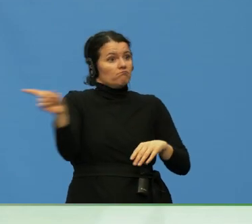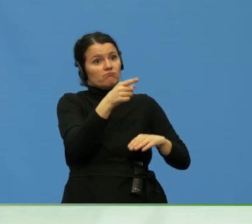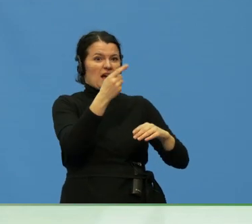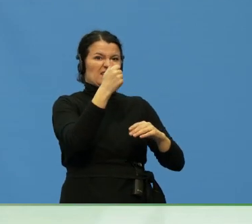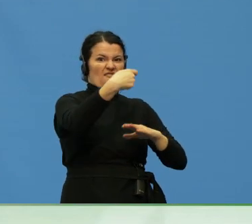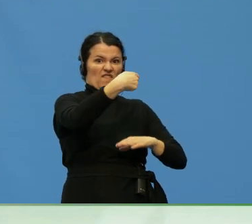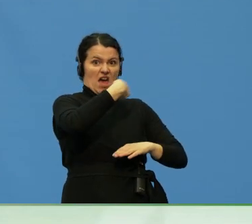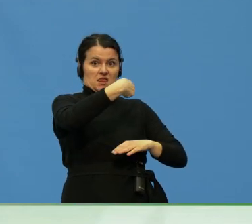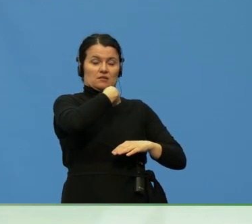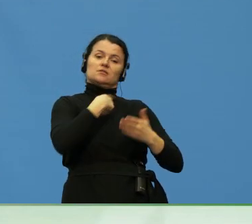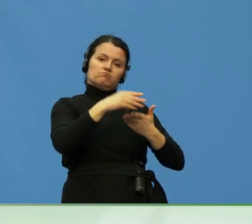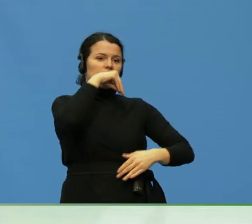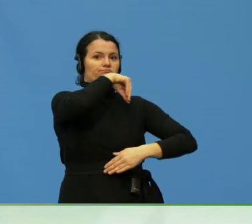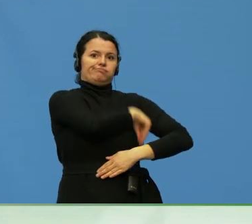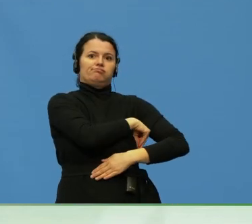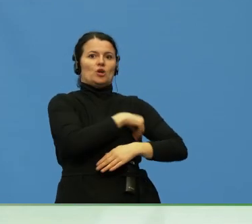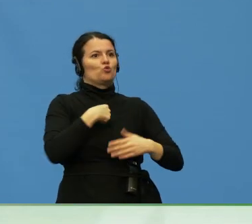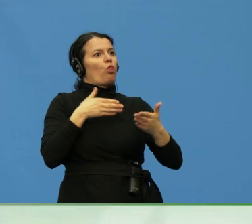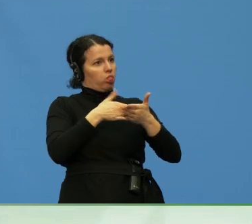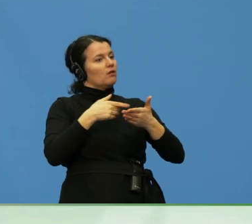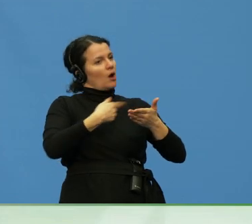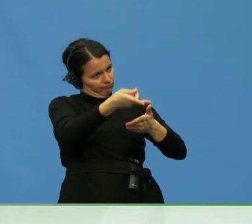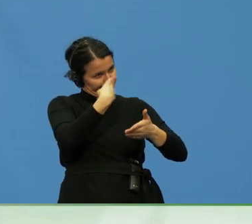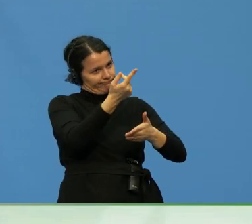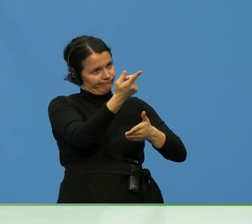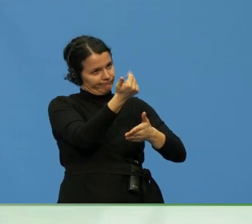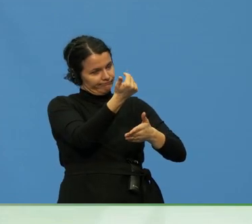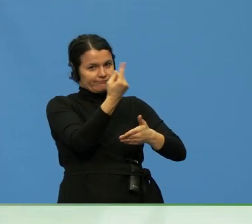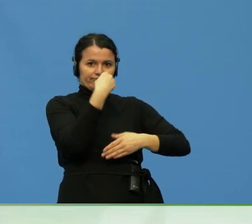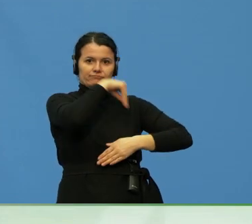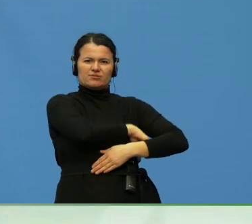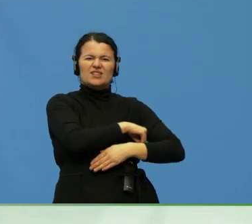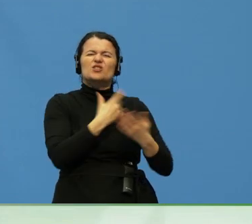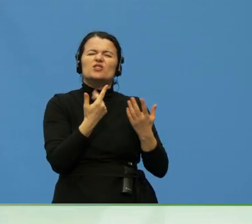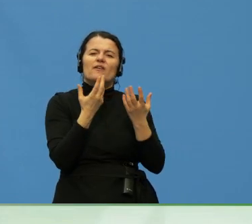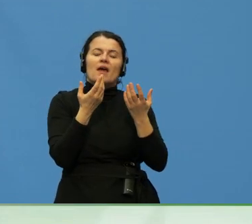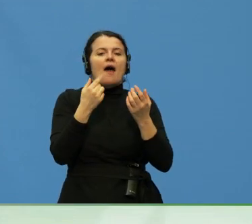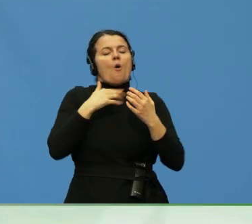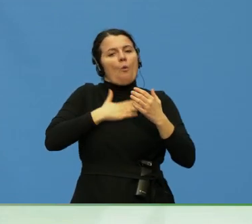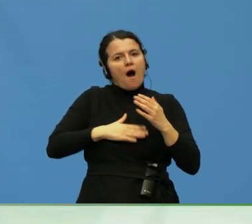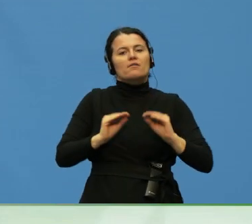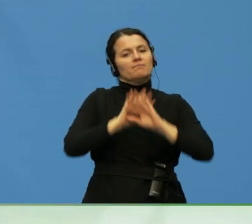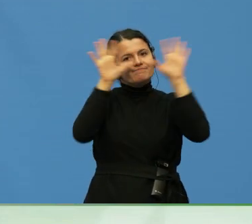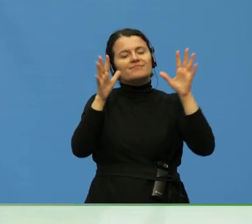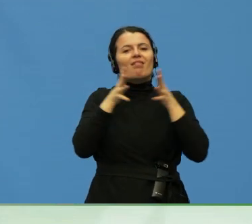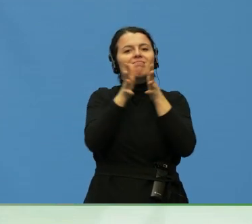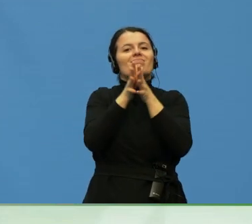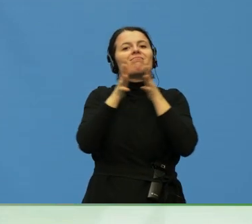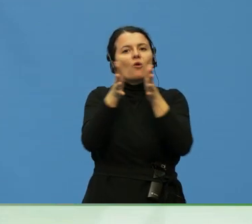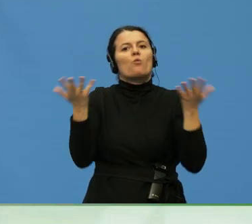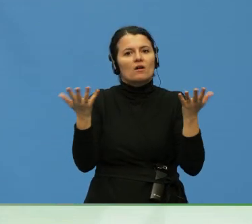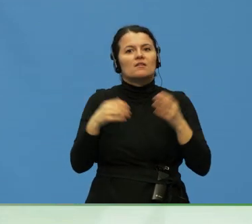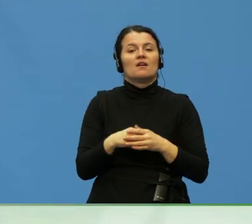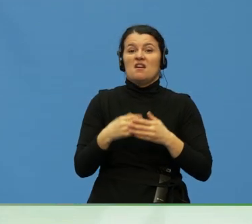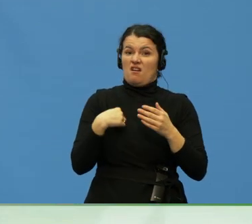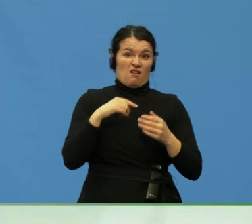costs? And how do legal standards work in practice? Do we have a clear codified rules, such as building codes and technical